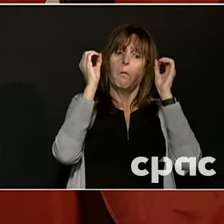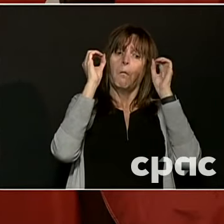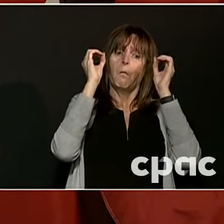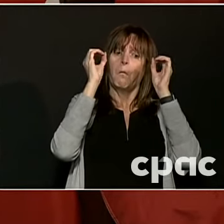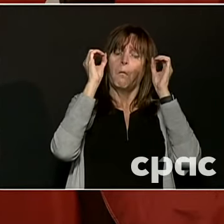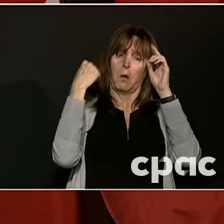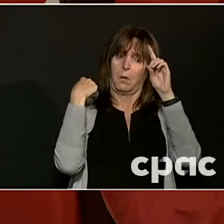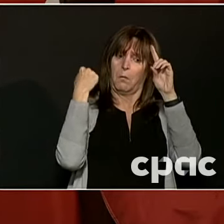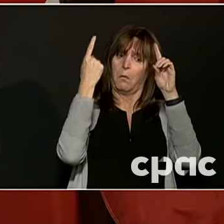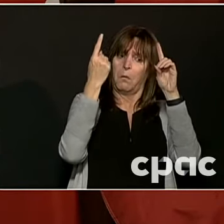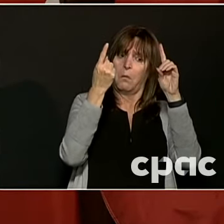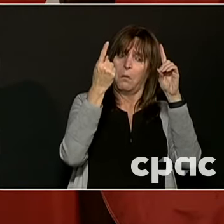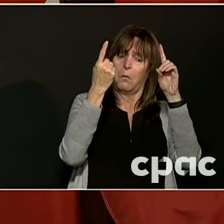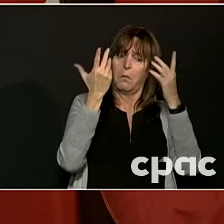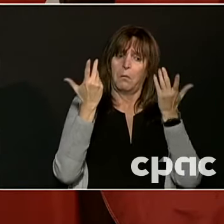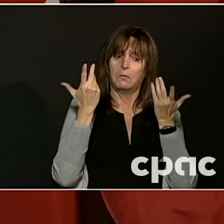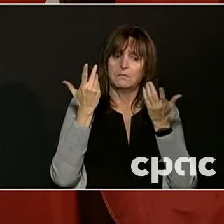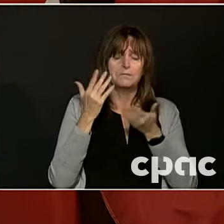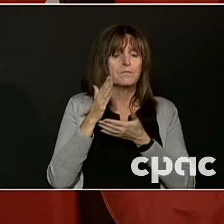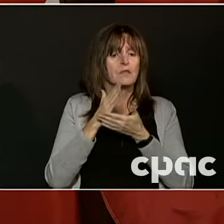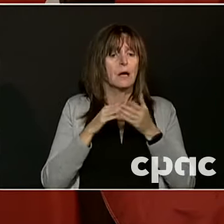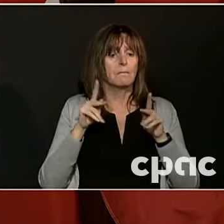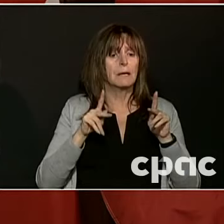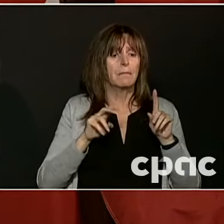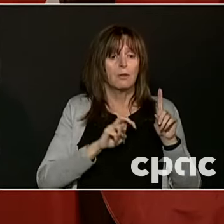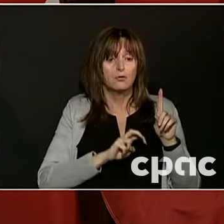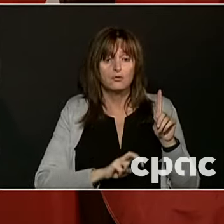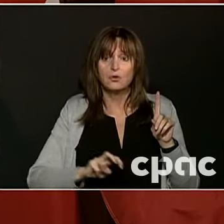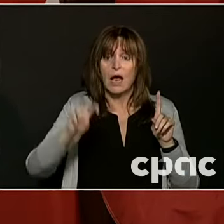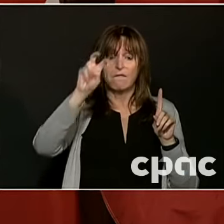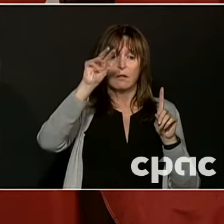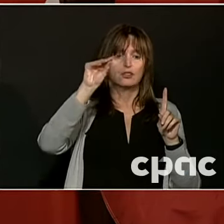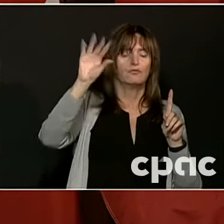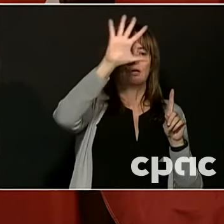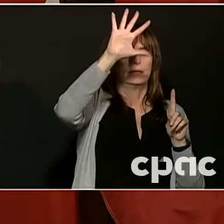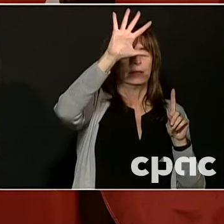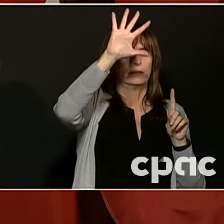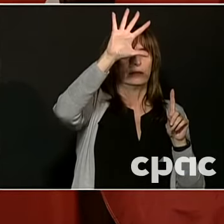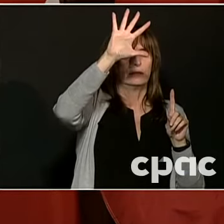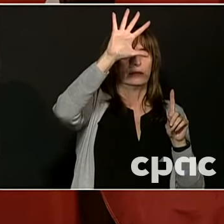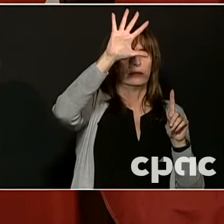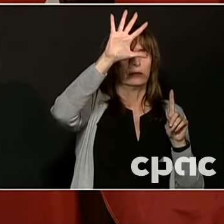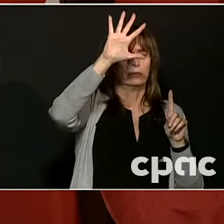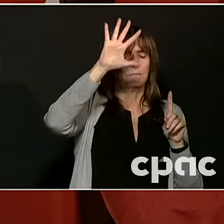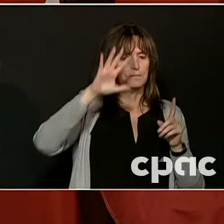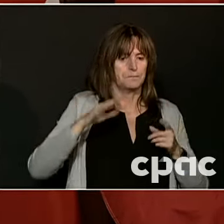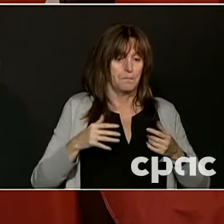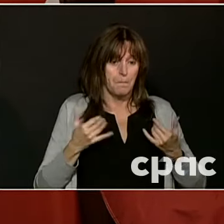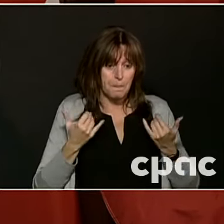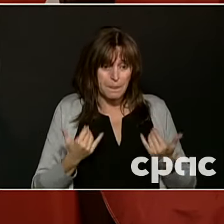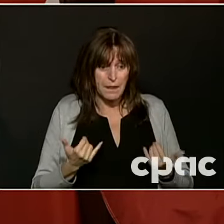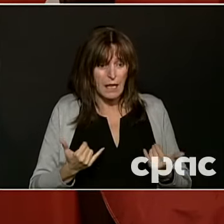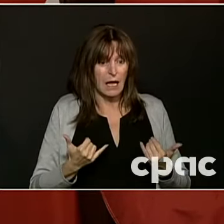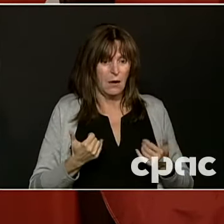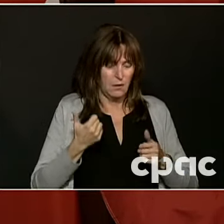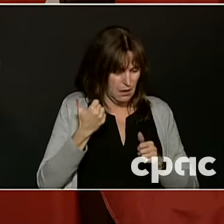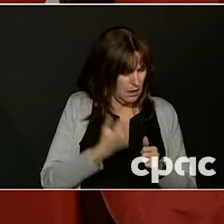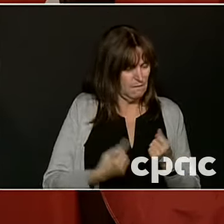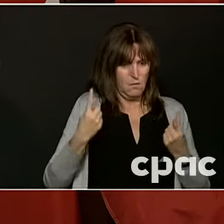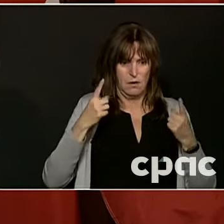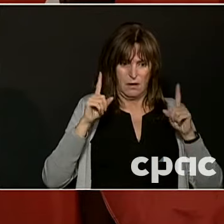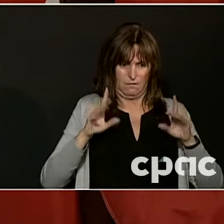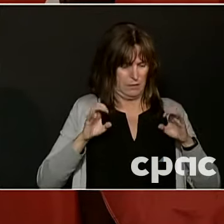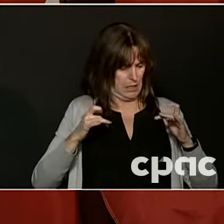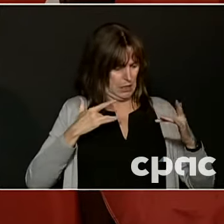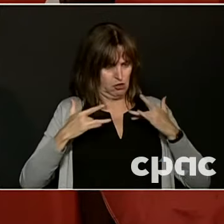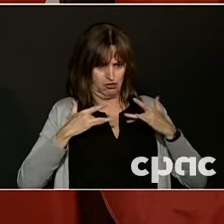and introducing it in. So everyone has to be on their guard and watching and seeing those numbers in that. At the same